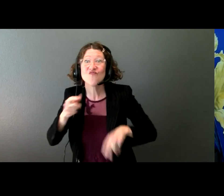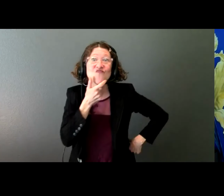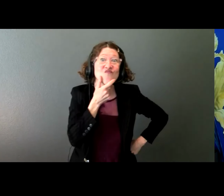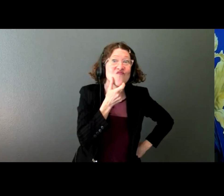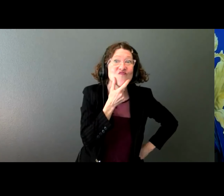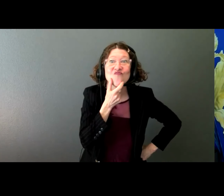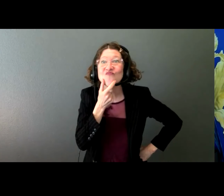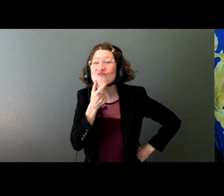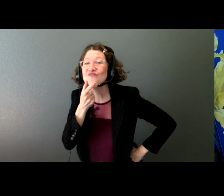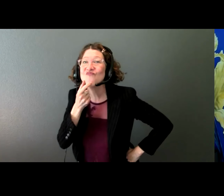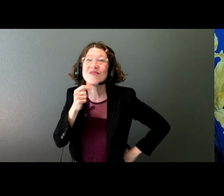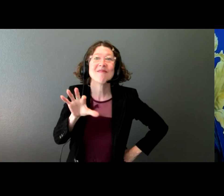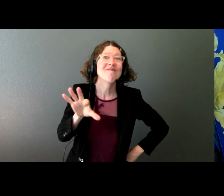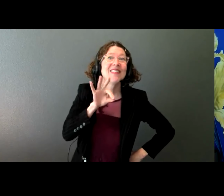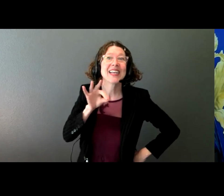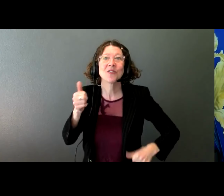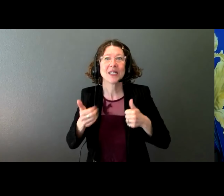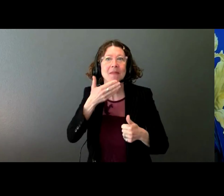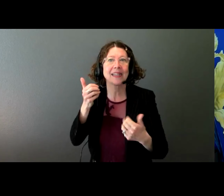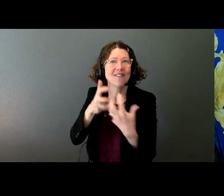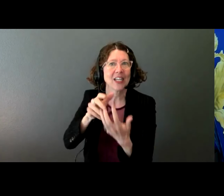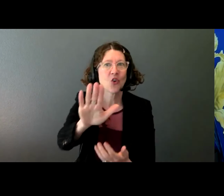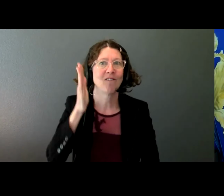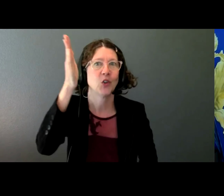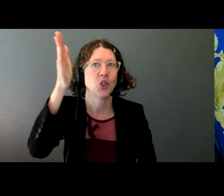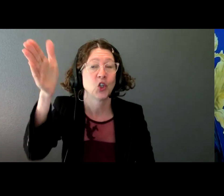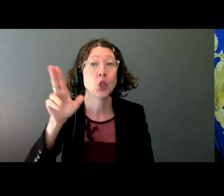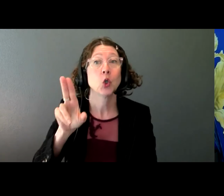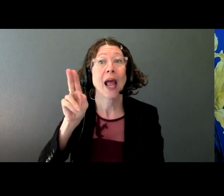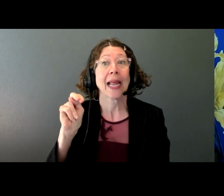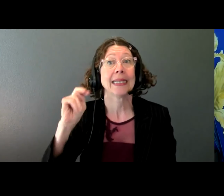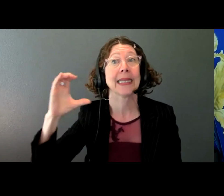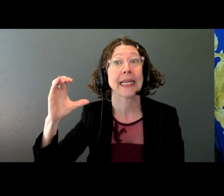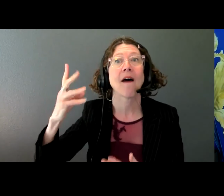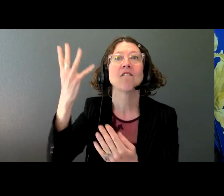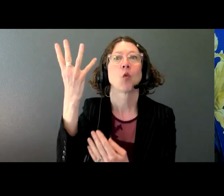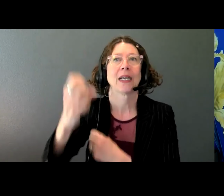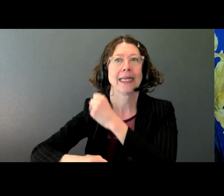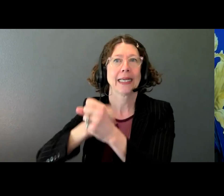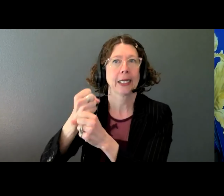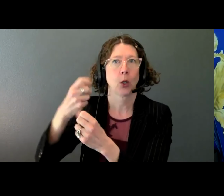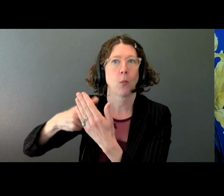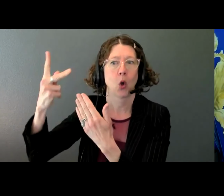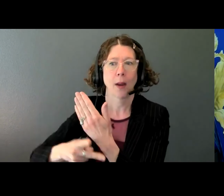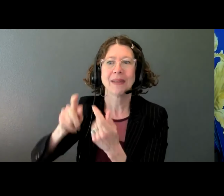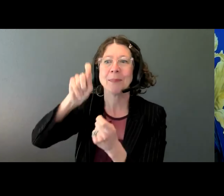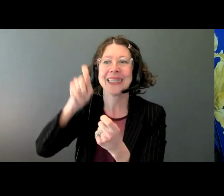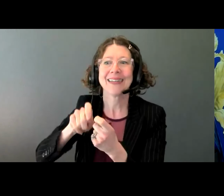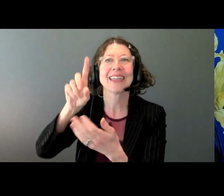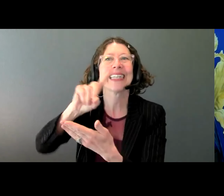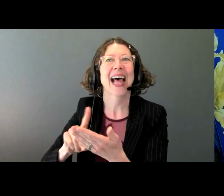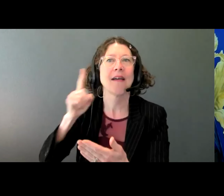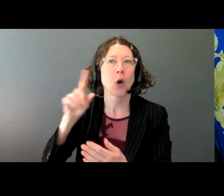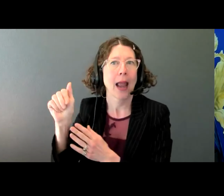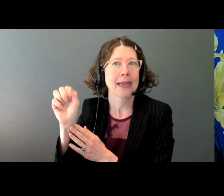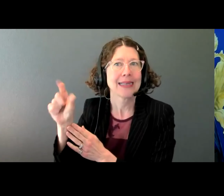future. The program with UNC is actually a 4-year program specifically designed for ASL